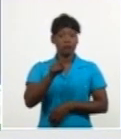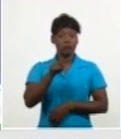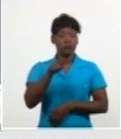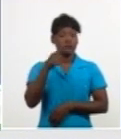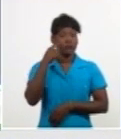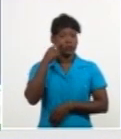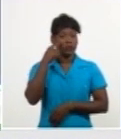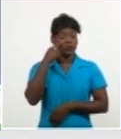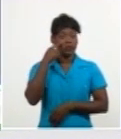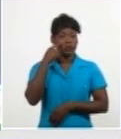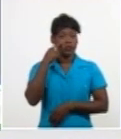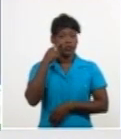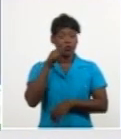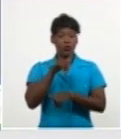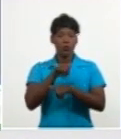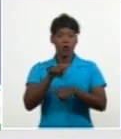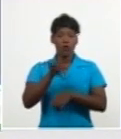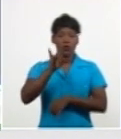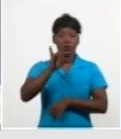favorable indicator,